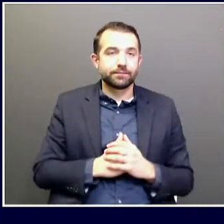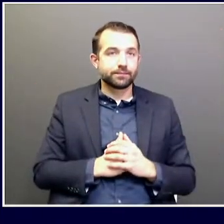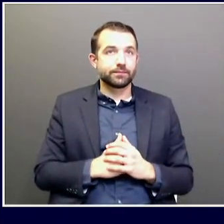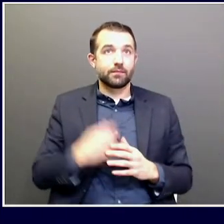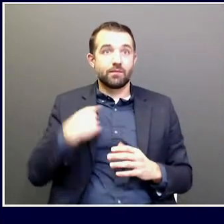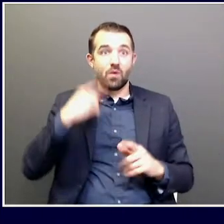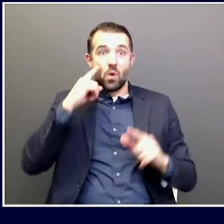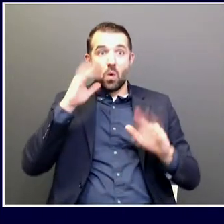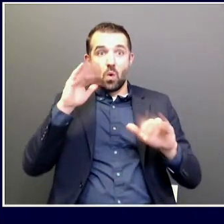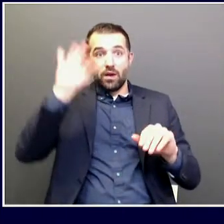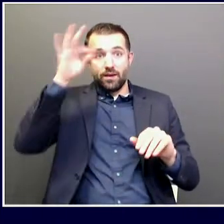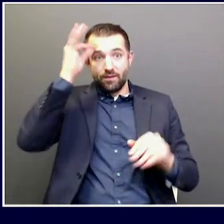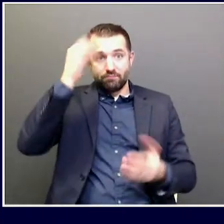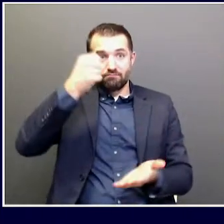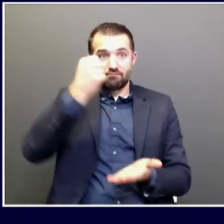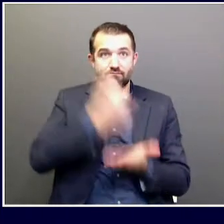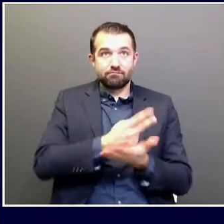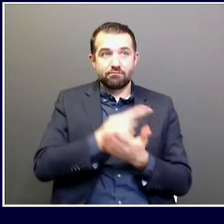of those applications.